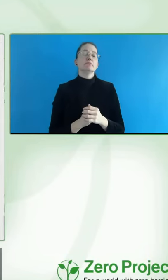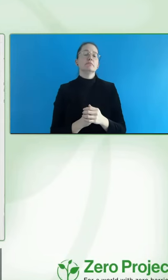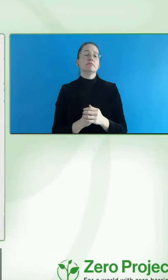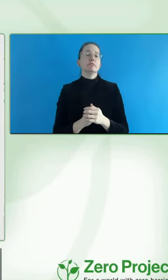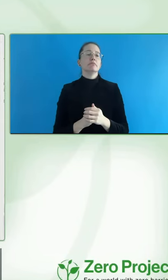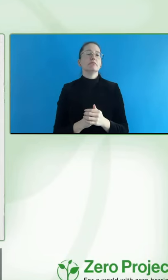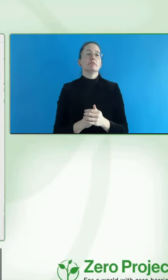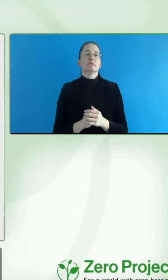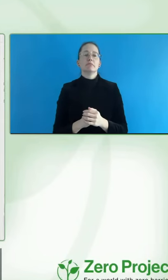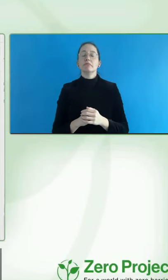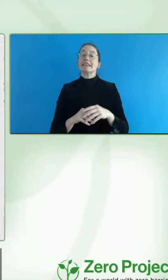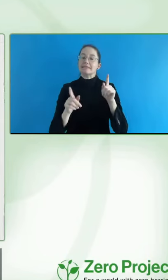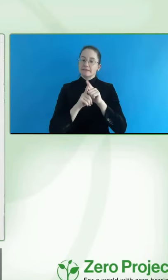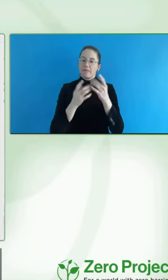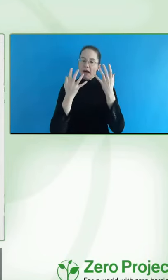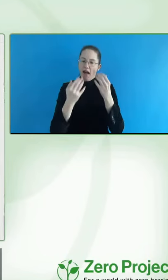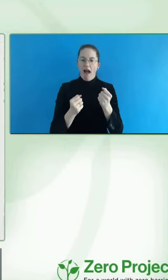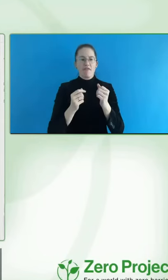models.